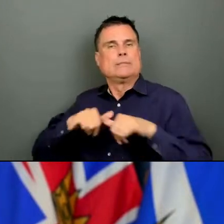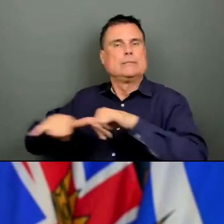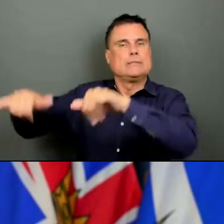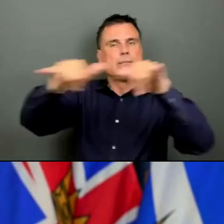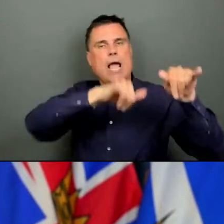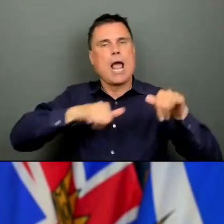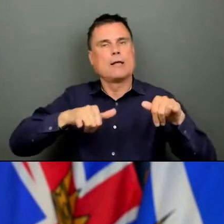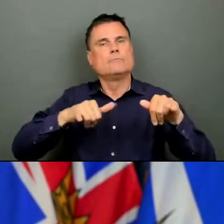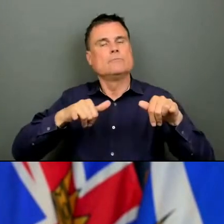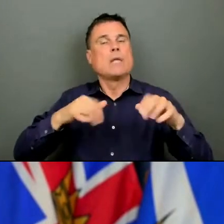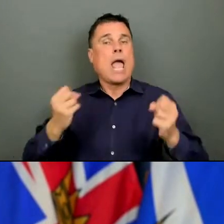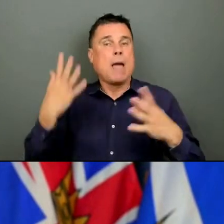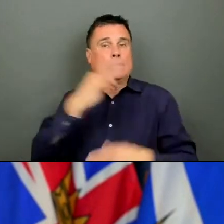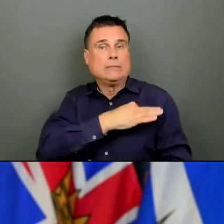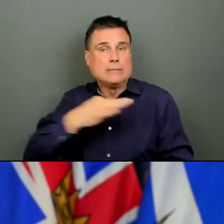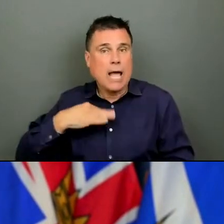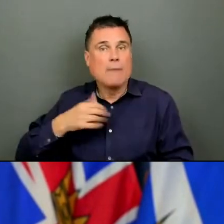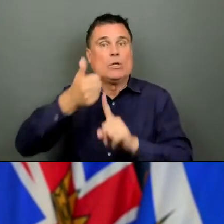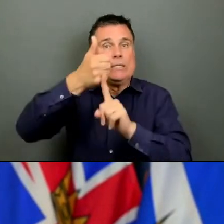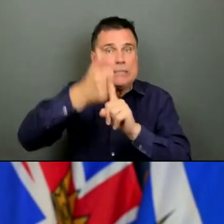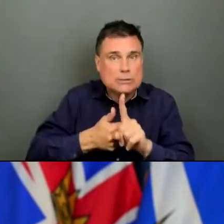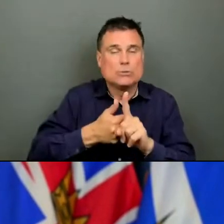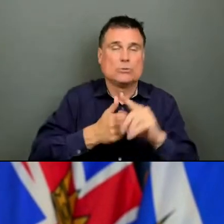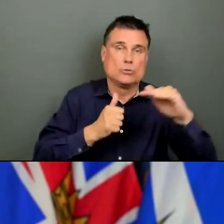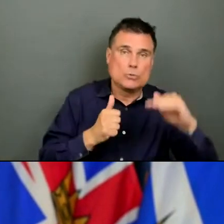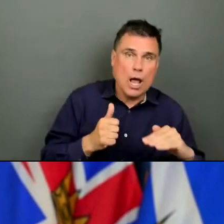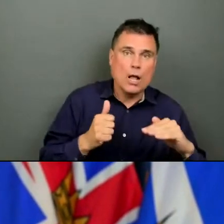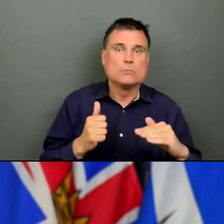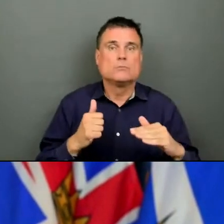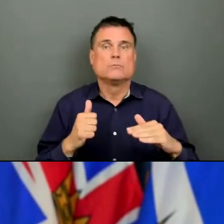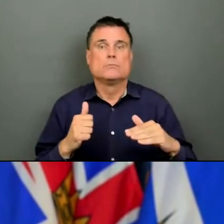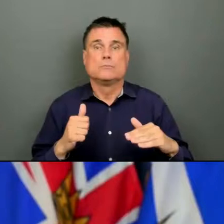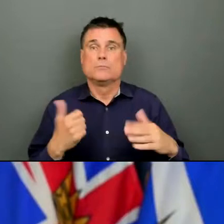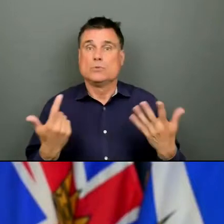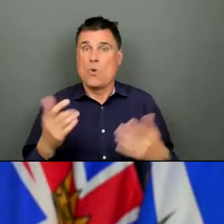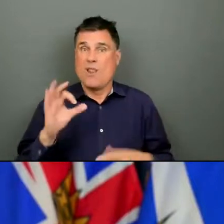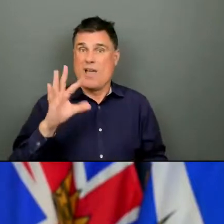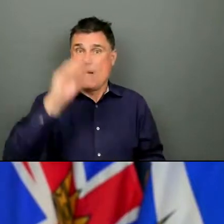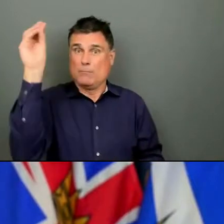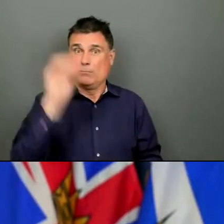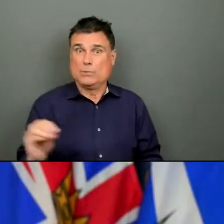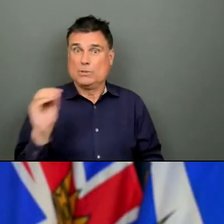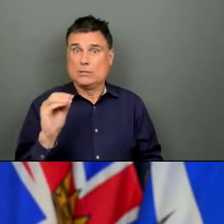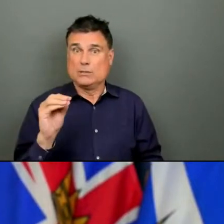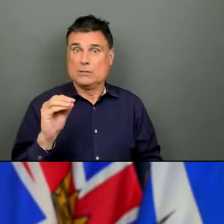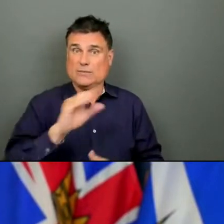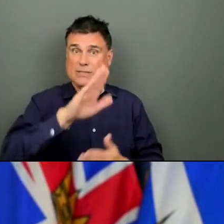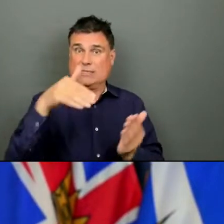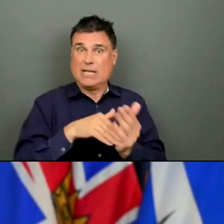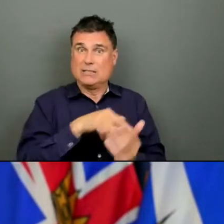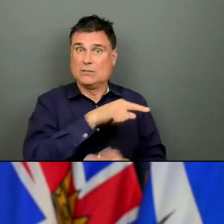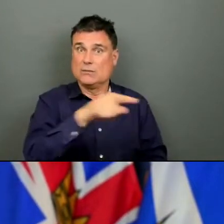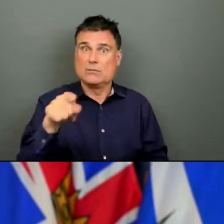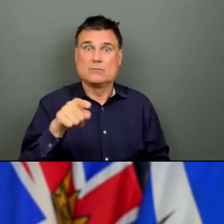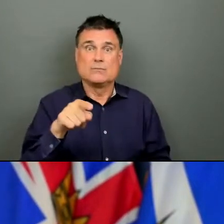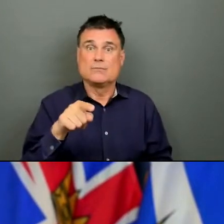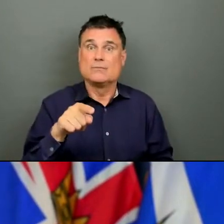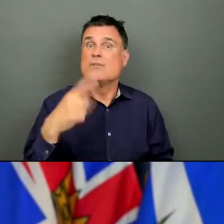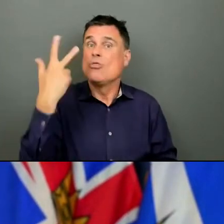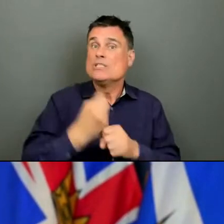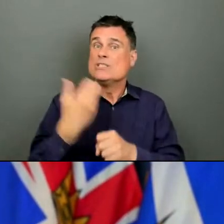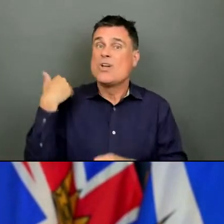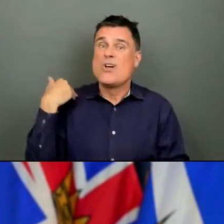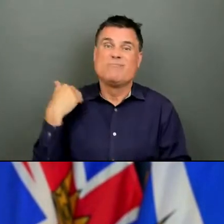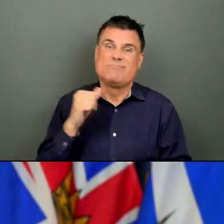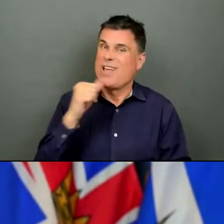And as you know, 85% of care homes didn't meet that standard 3 years ago. And that's been changed, and that made a